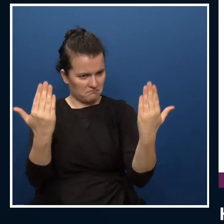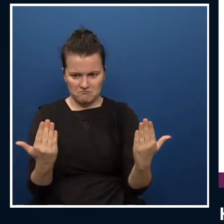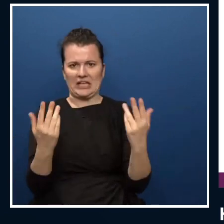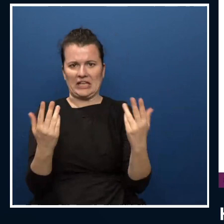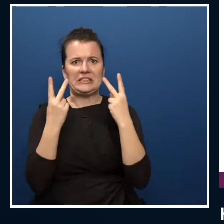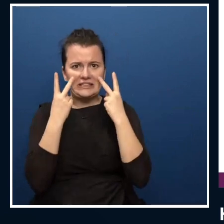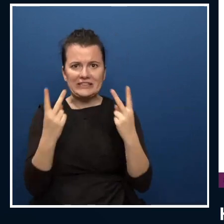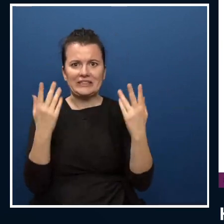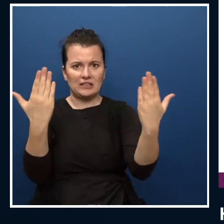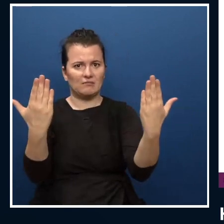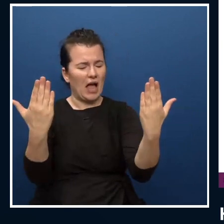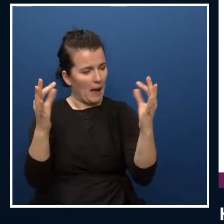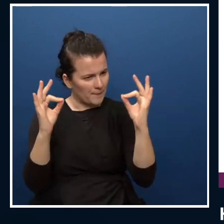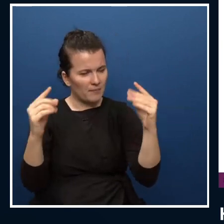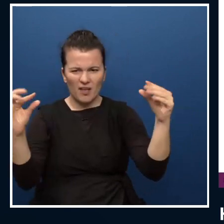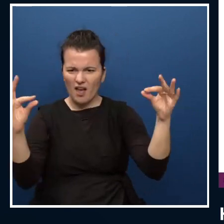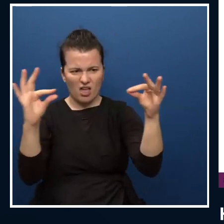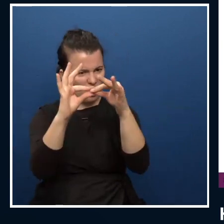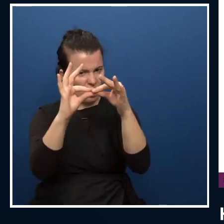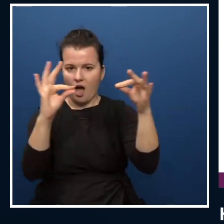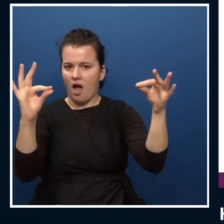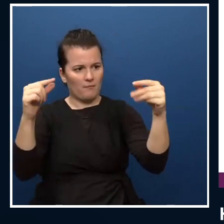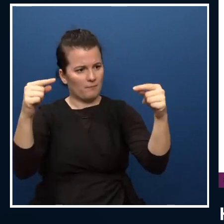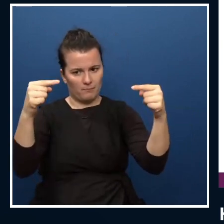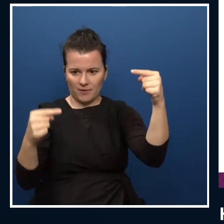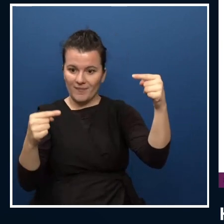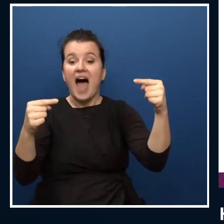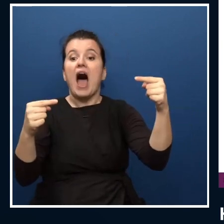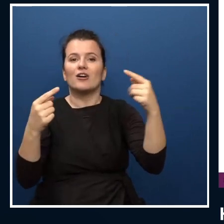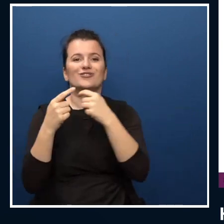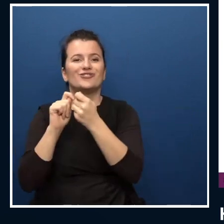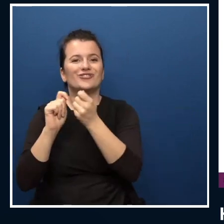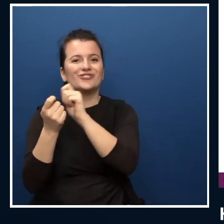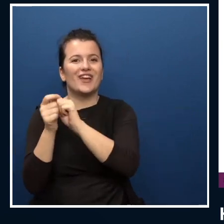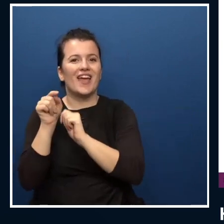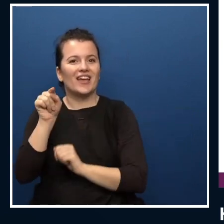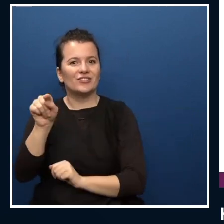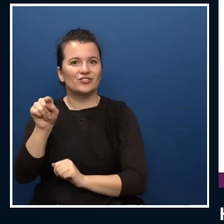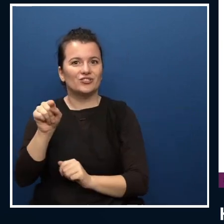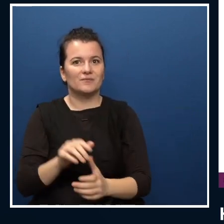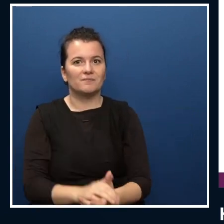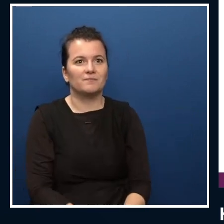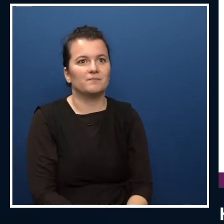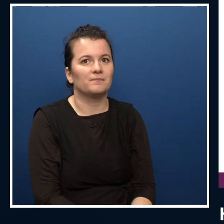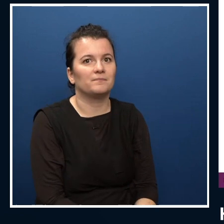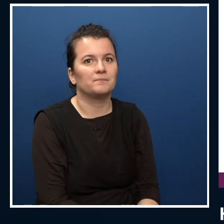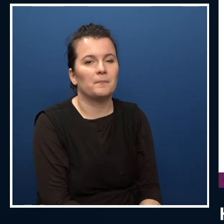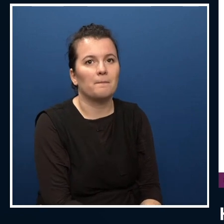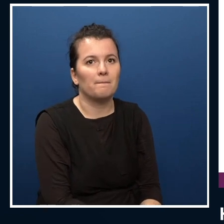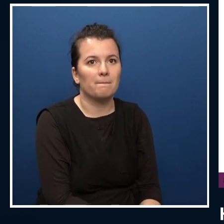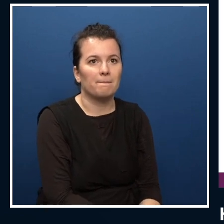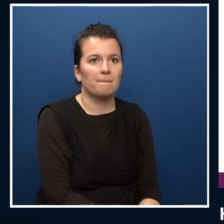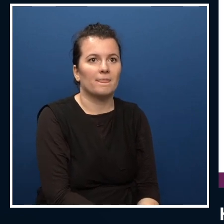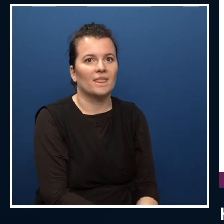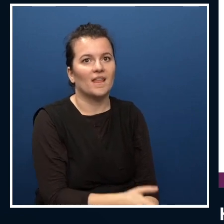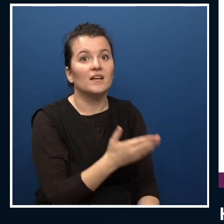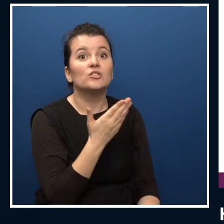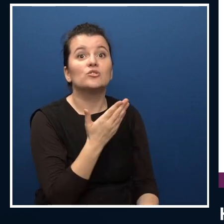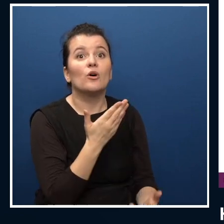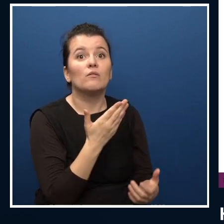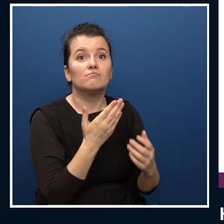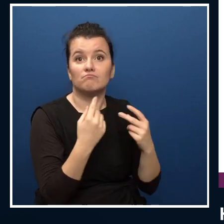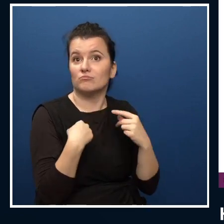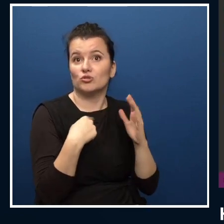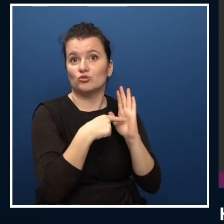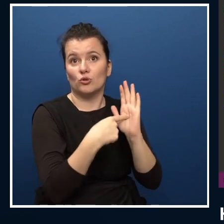changed. And then, because I've set this up with Azure Devops, this got built. Remember, if I went